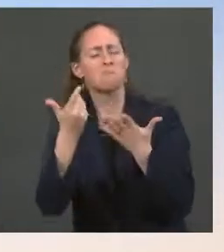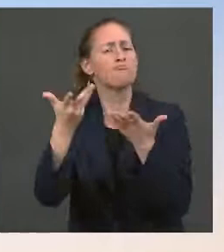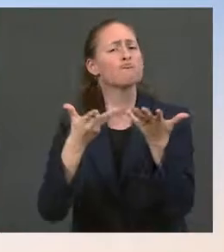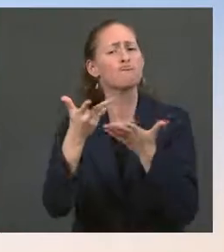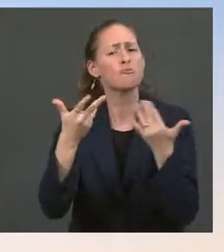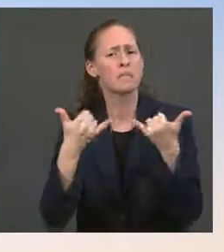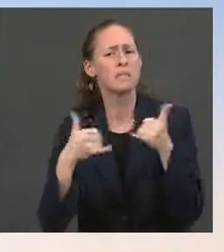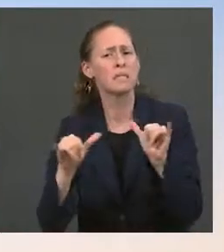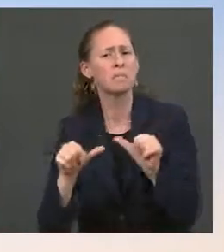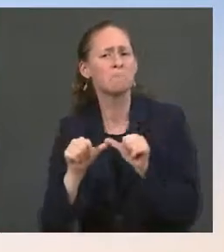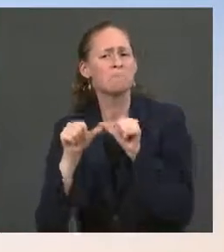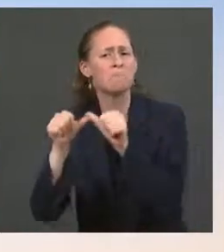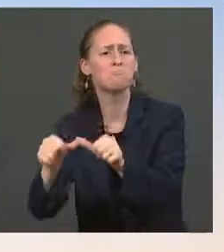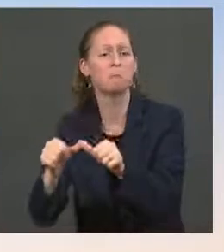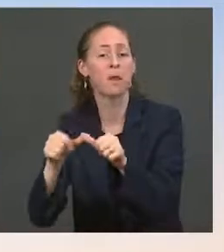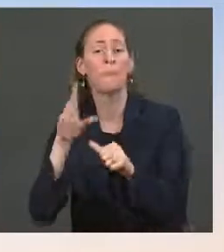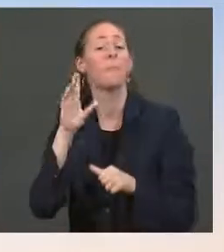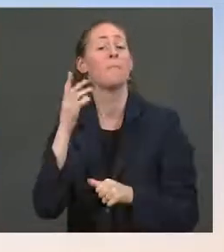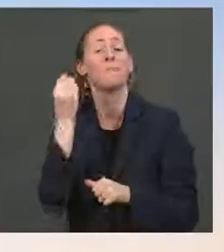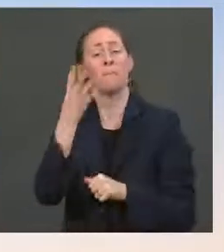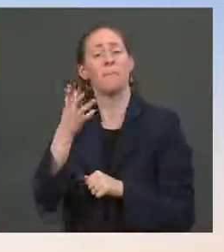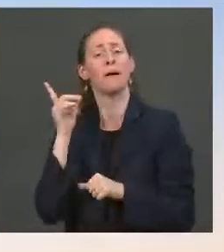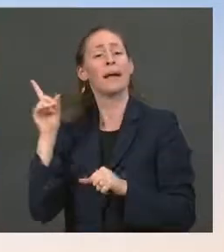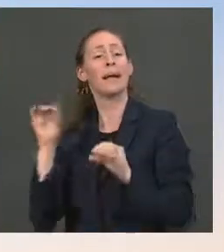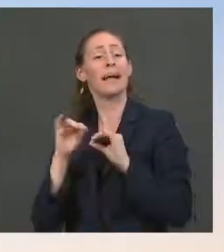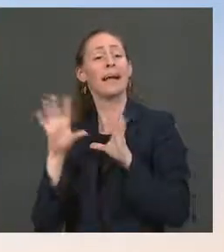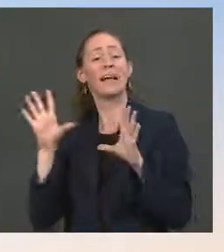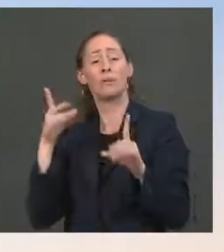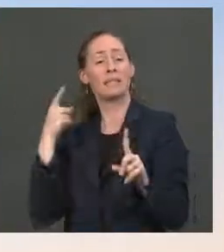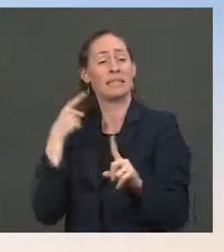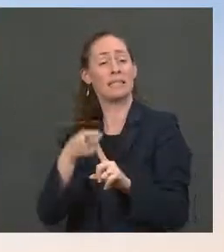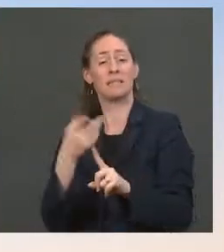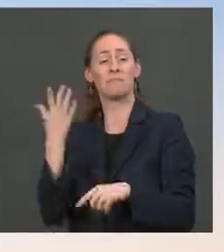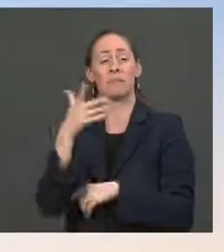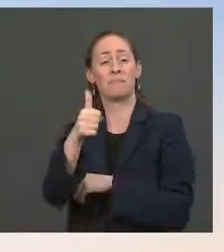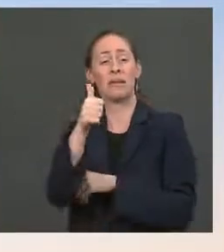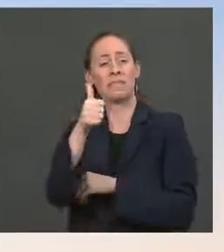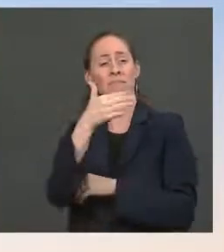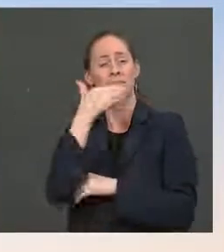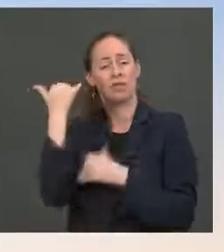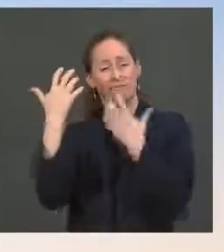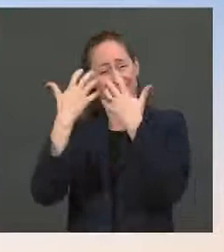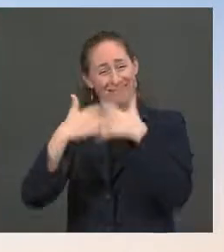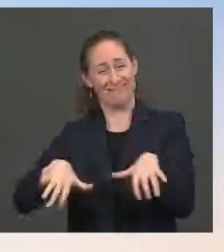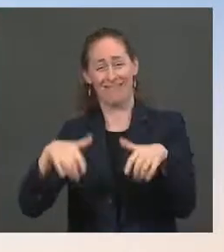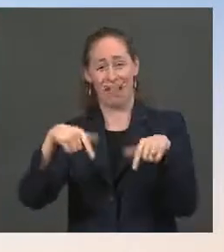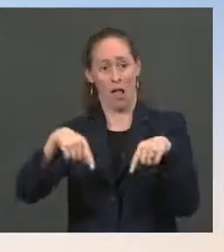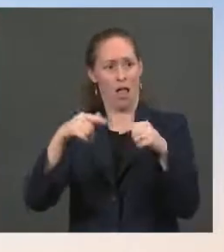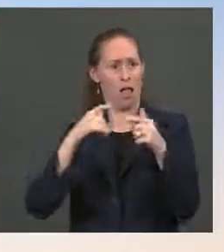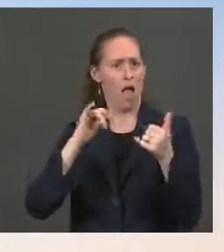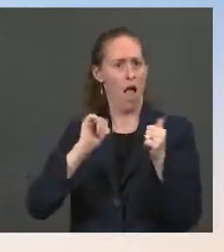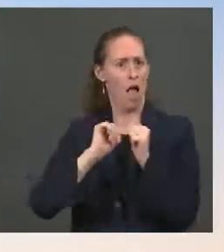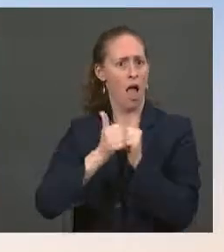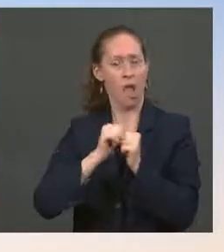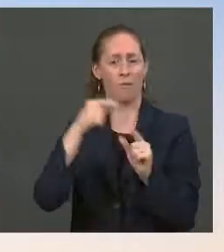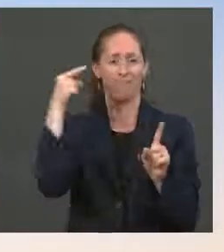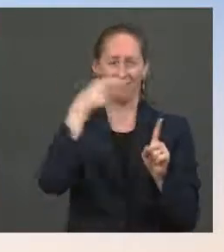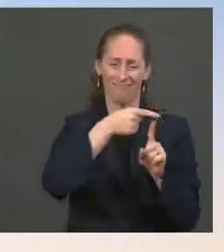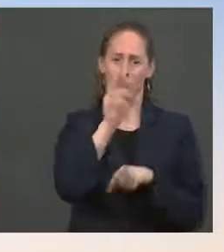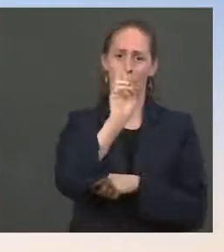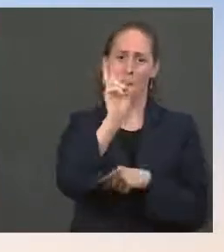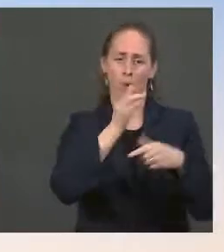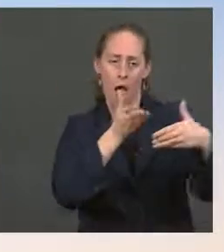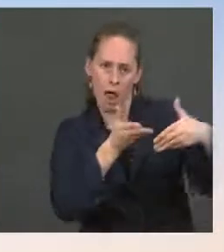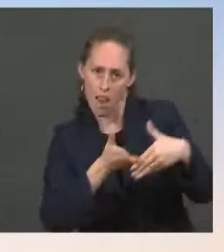is very clear here is that the cleanest, easiest, fastest way to get this done is by the Republicans allowing Democrats to